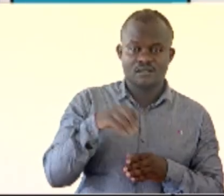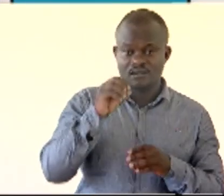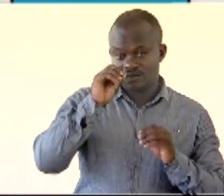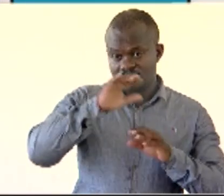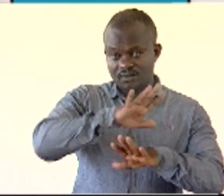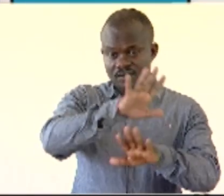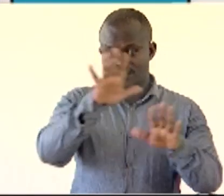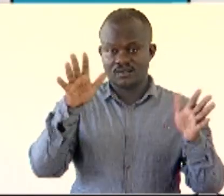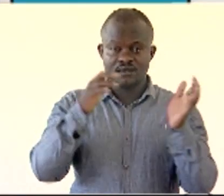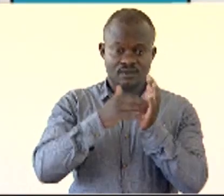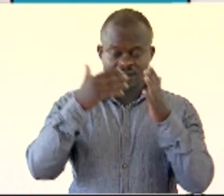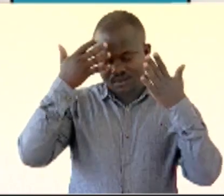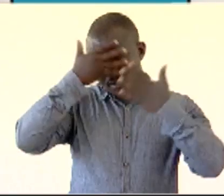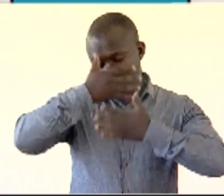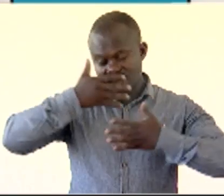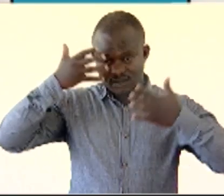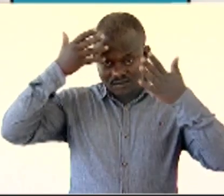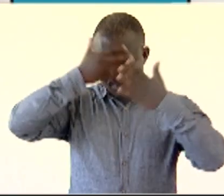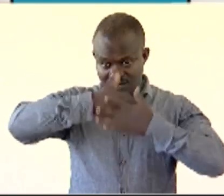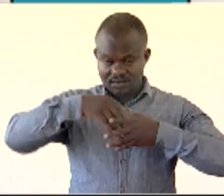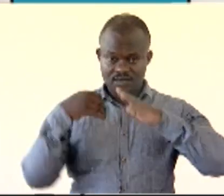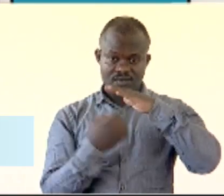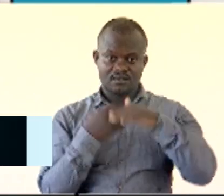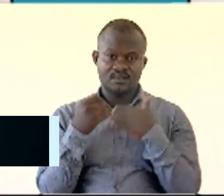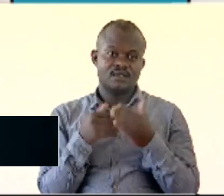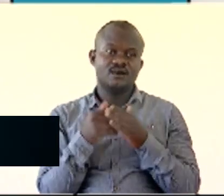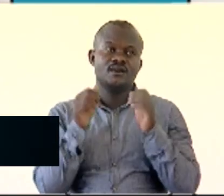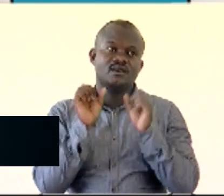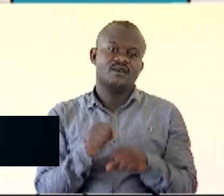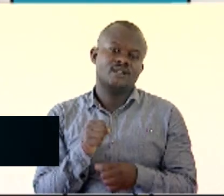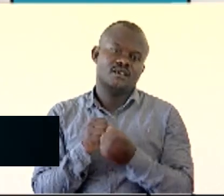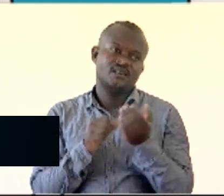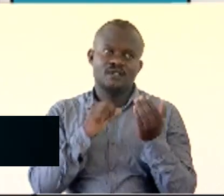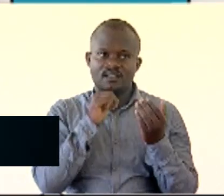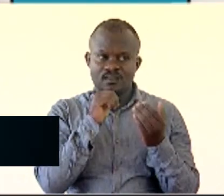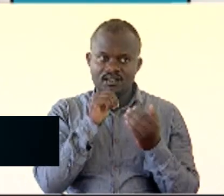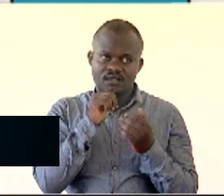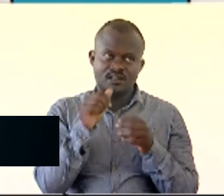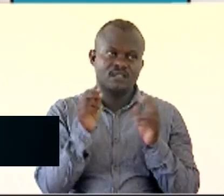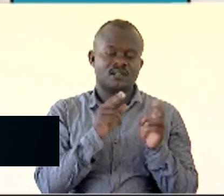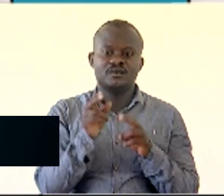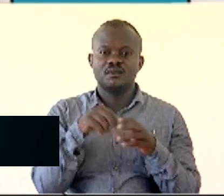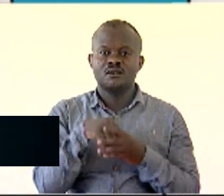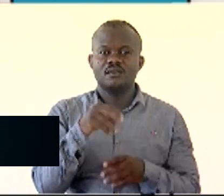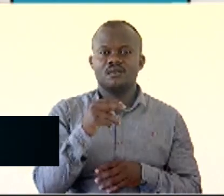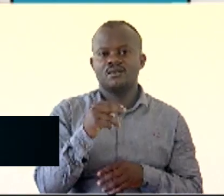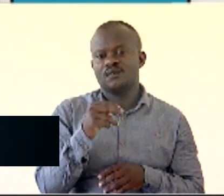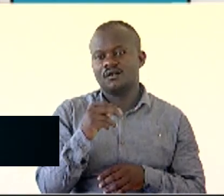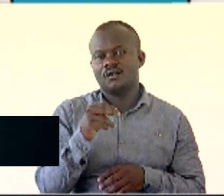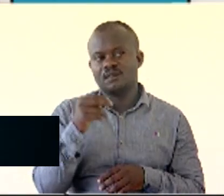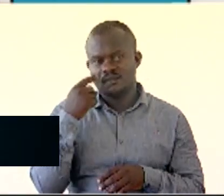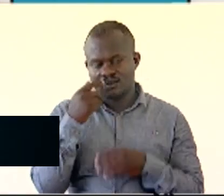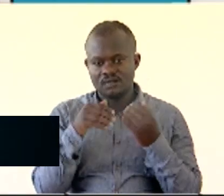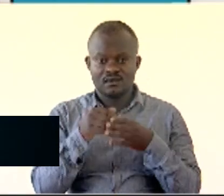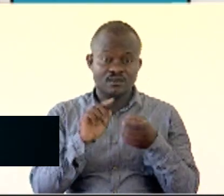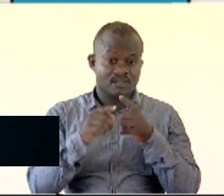and darkness in the environment. And this can affect nocturnal organisms. Dear students,